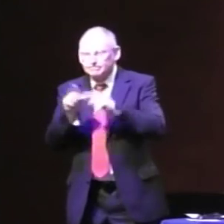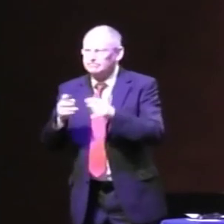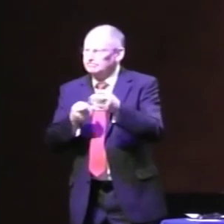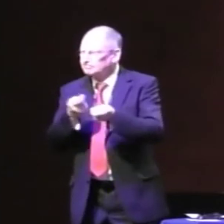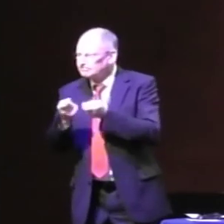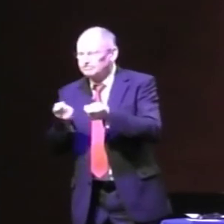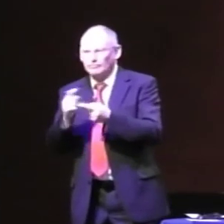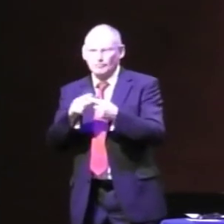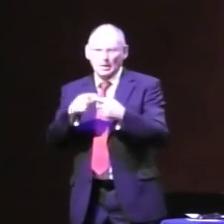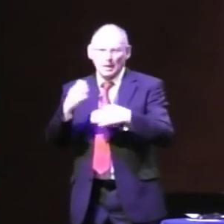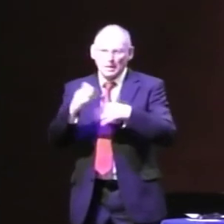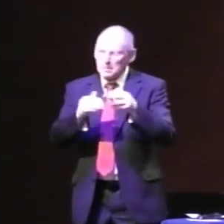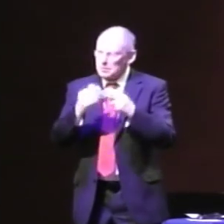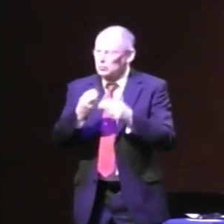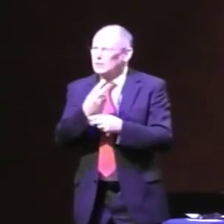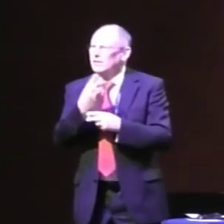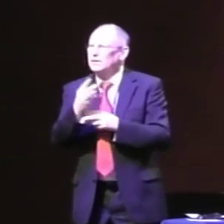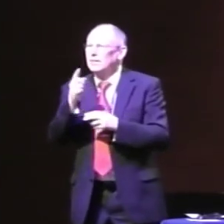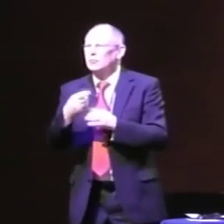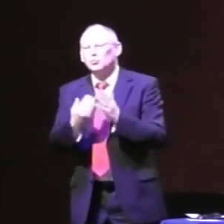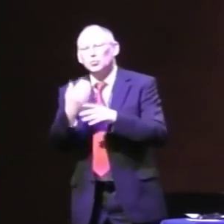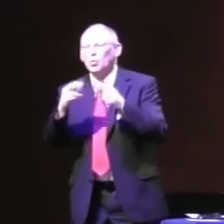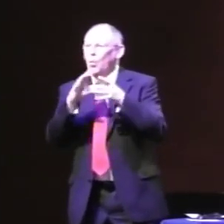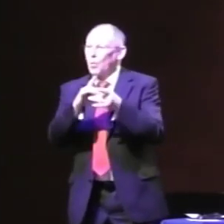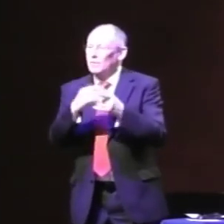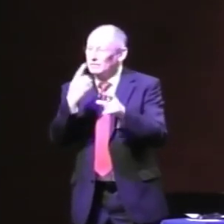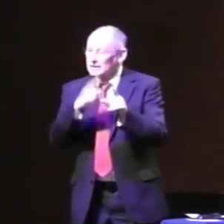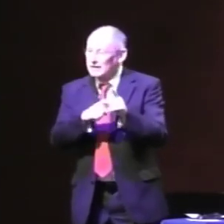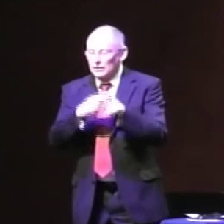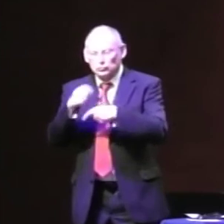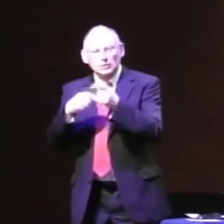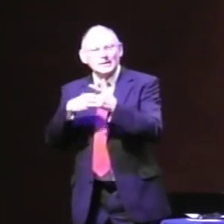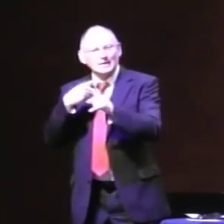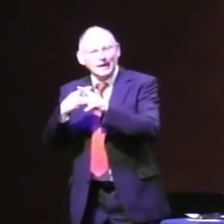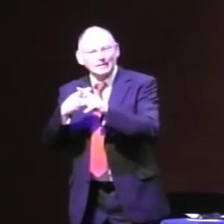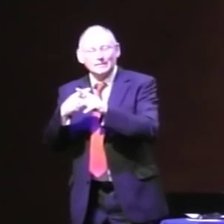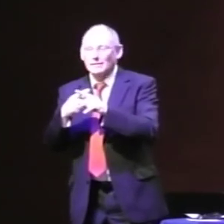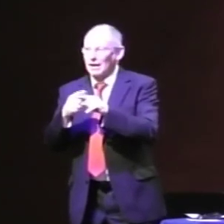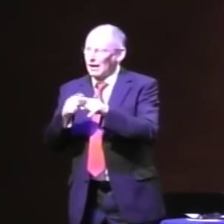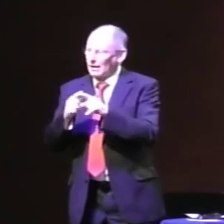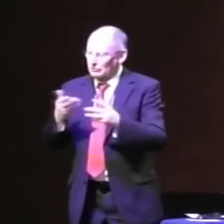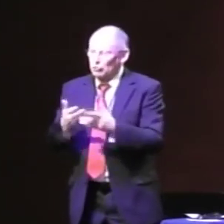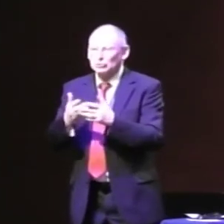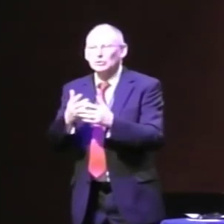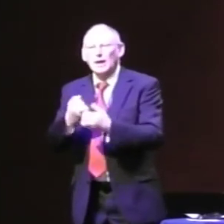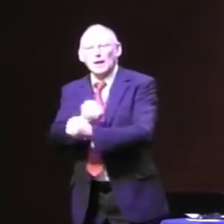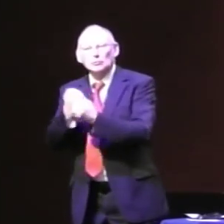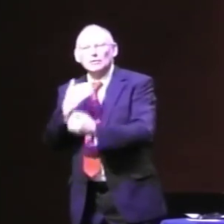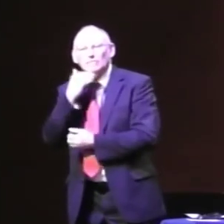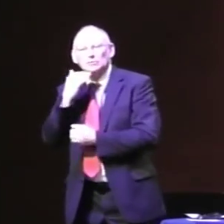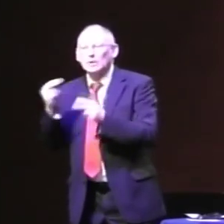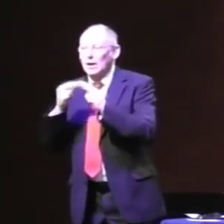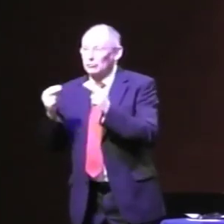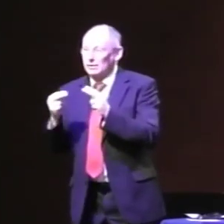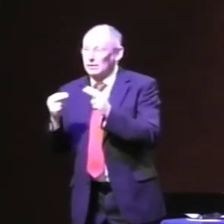building 23,000 new homes a year, changing taxation on housing, and encouraging energy-efficient housing. This backs up